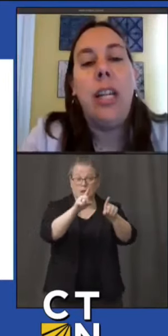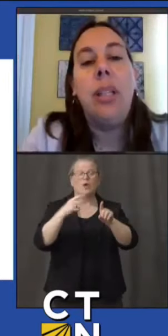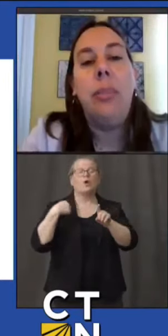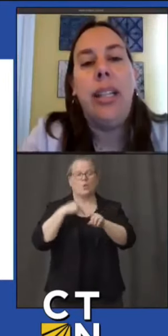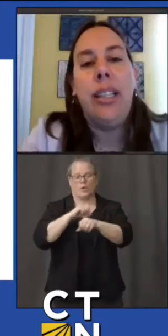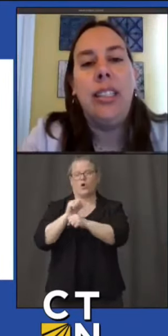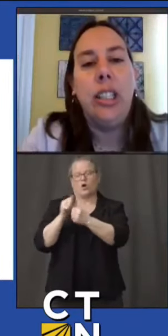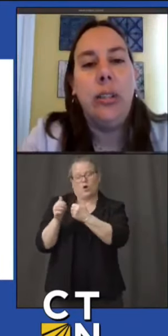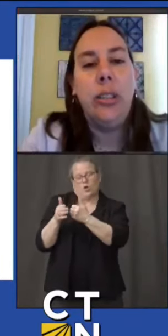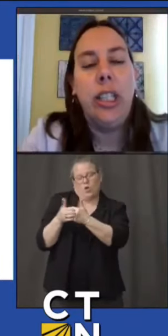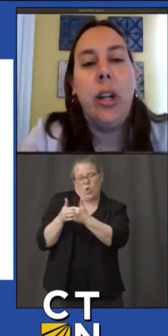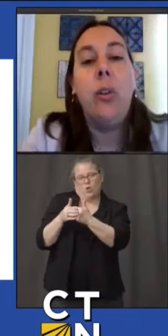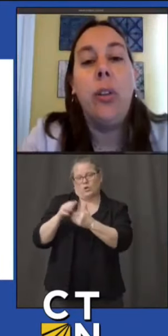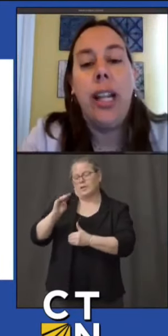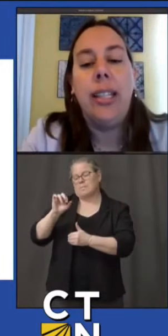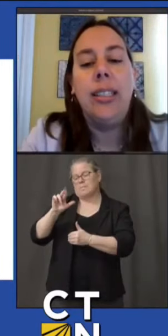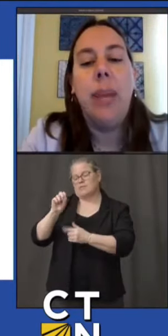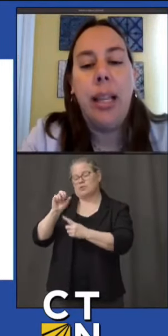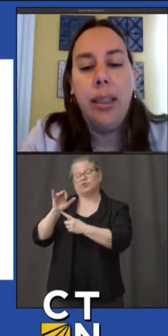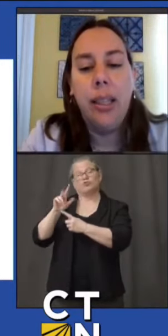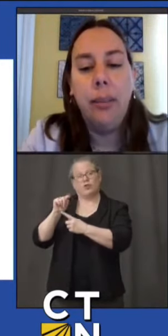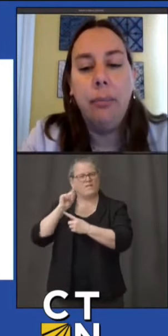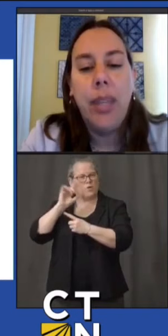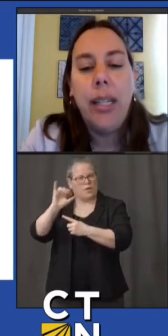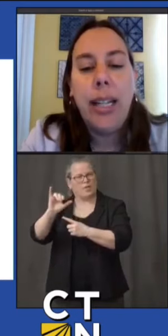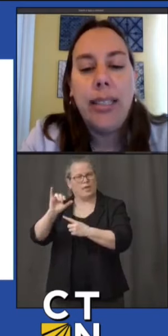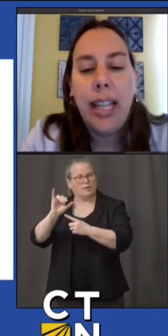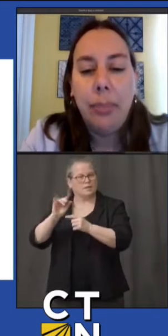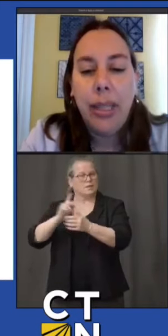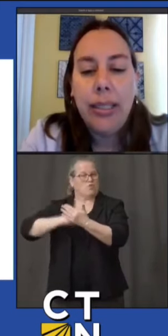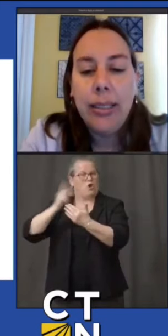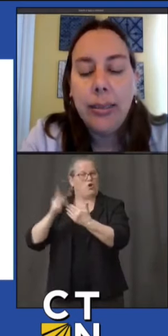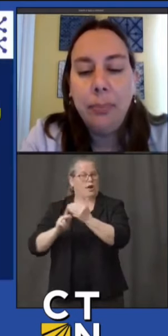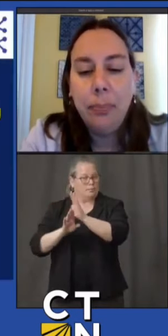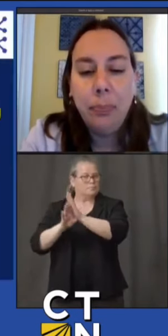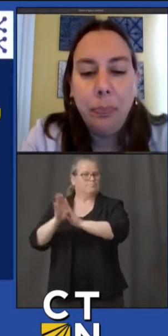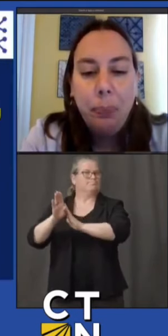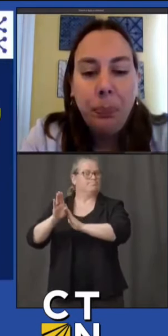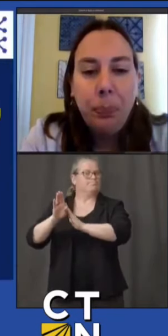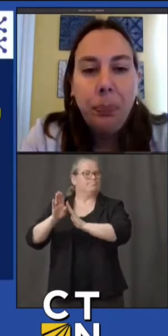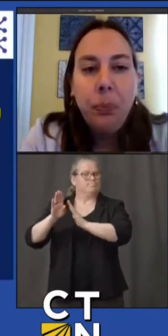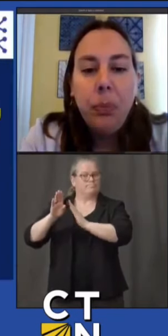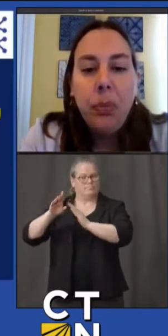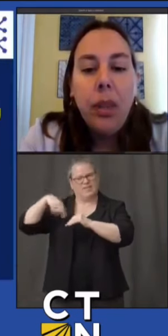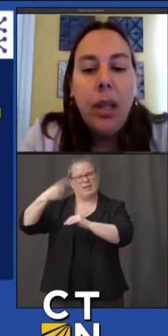to implement this solution over the next month. Next slide, please.